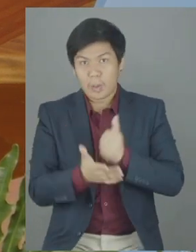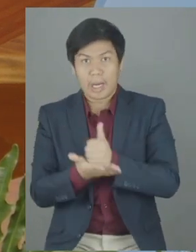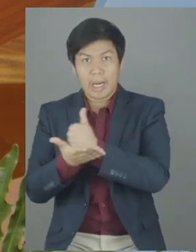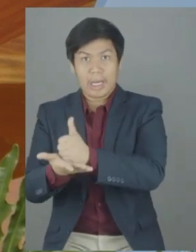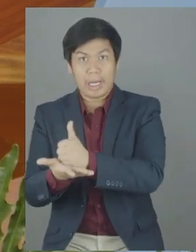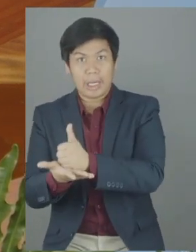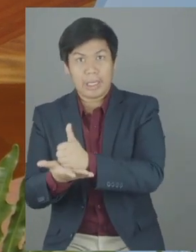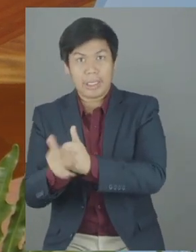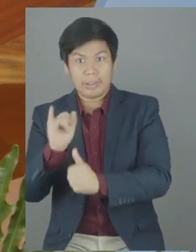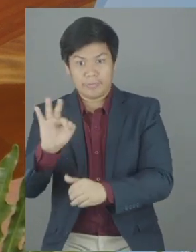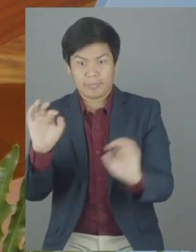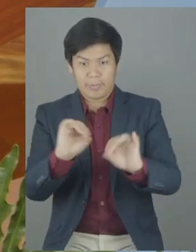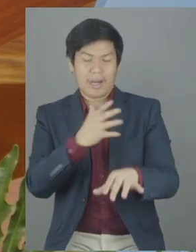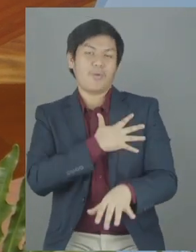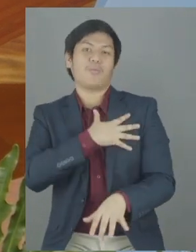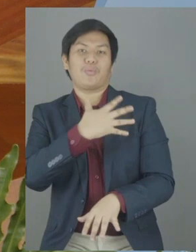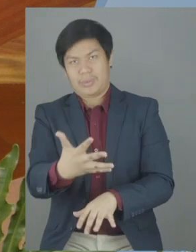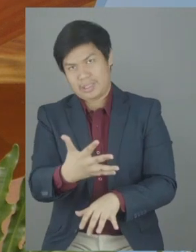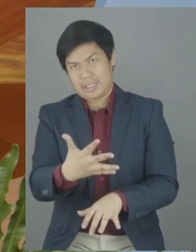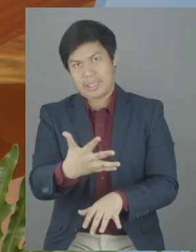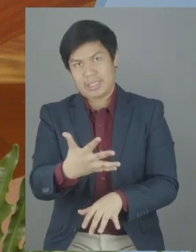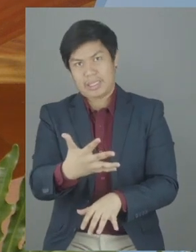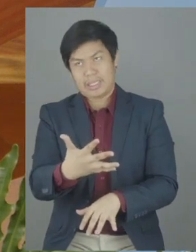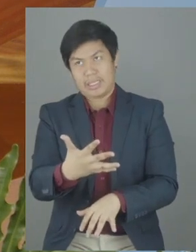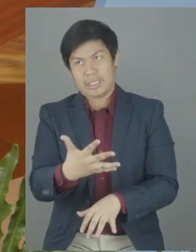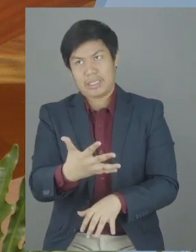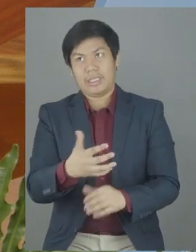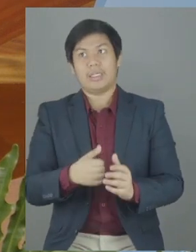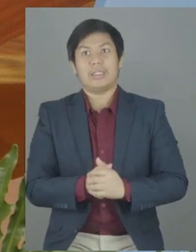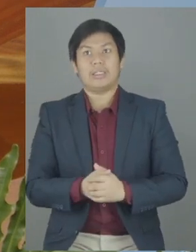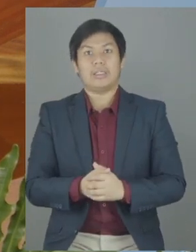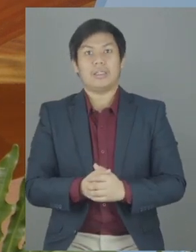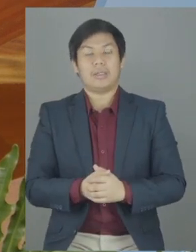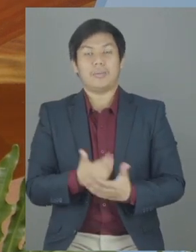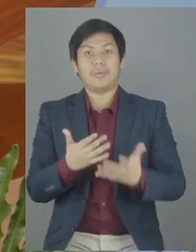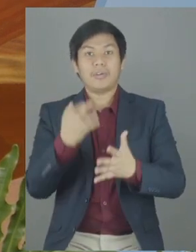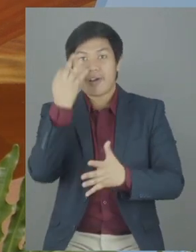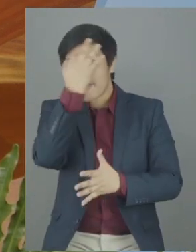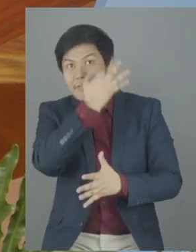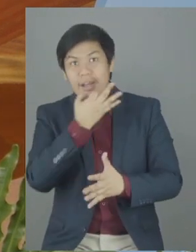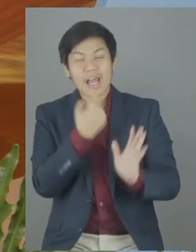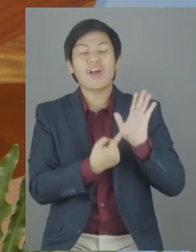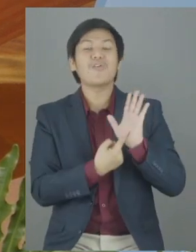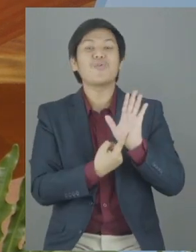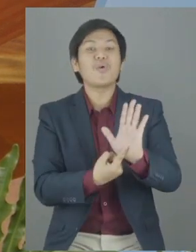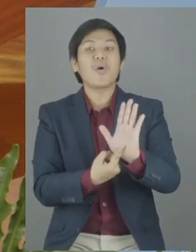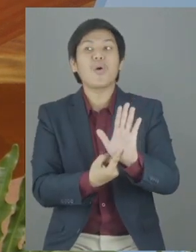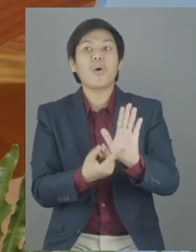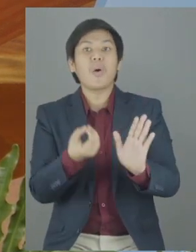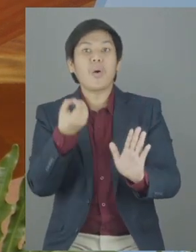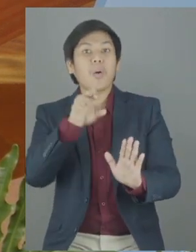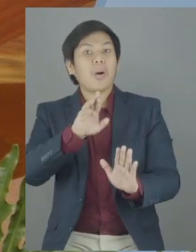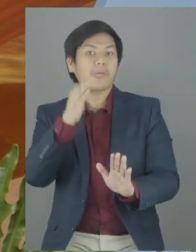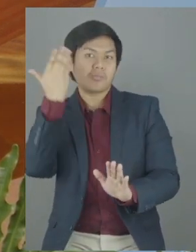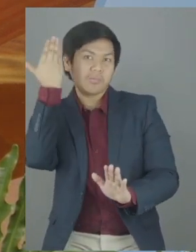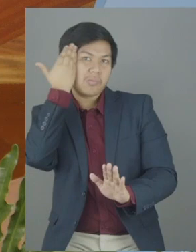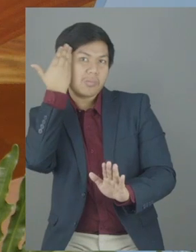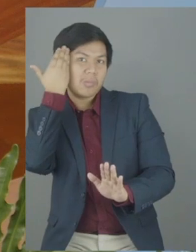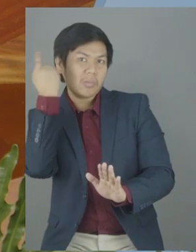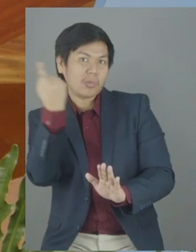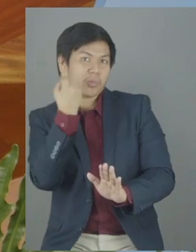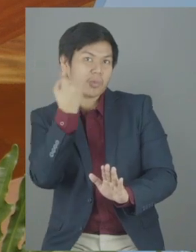don't want to do it. Because it's either it's written all over your face or you're good in pretending, which is